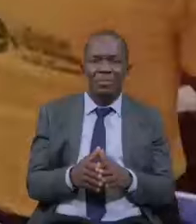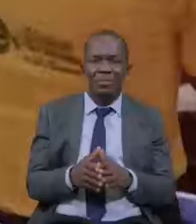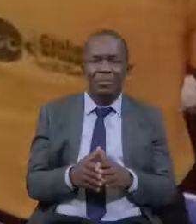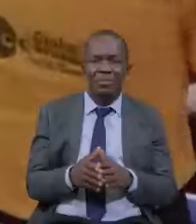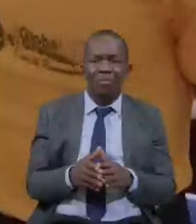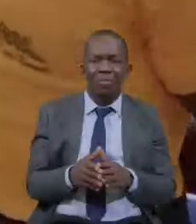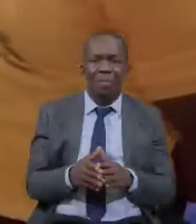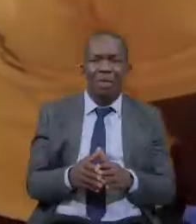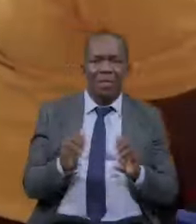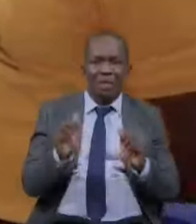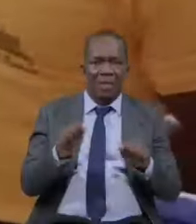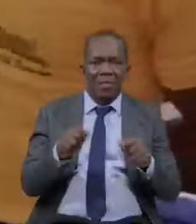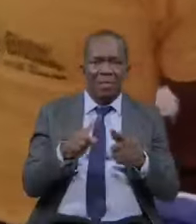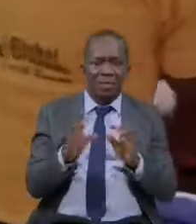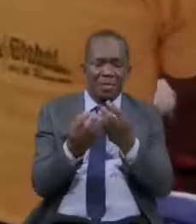save,